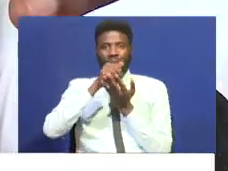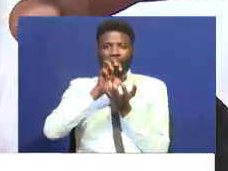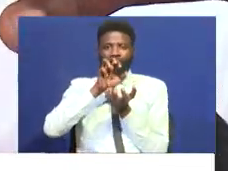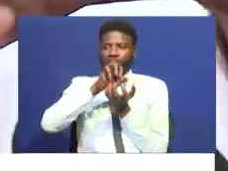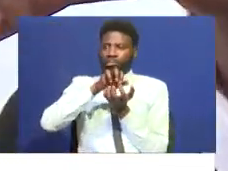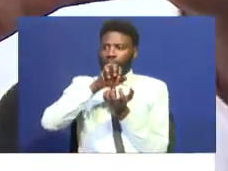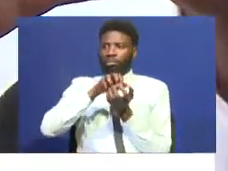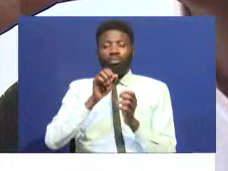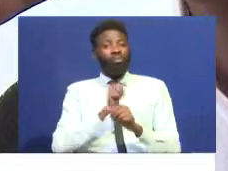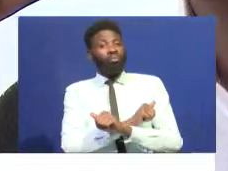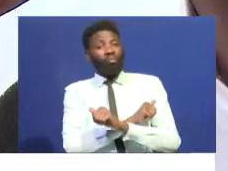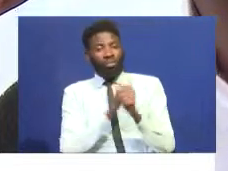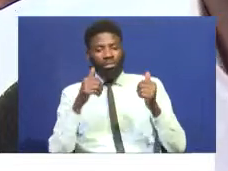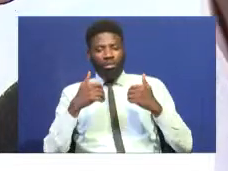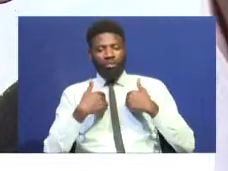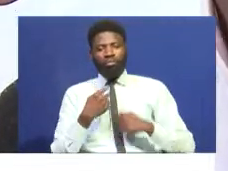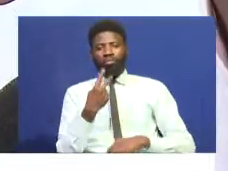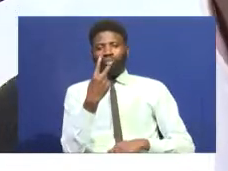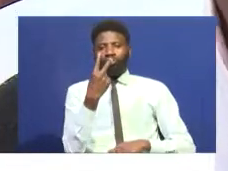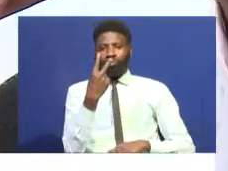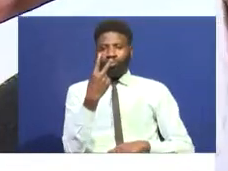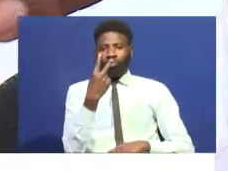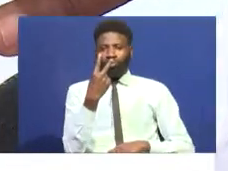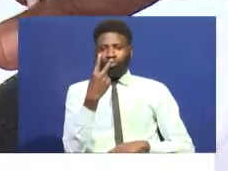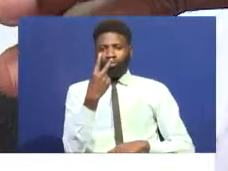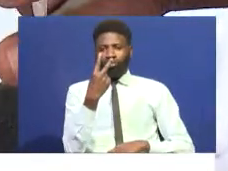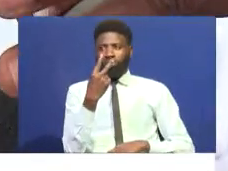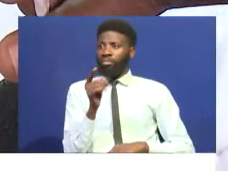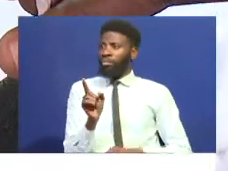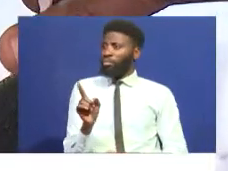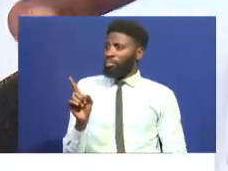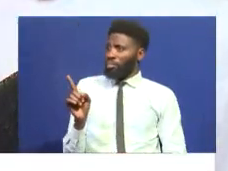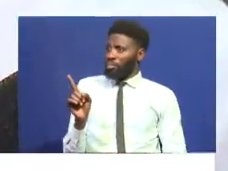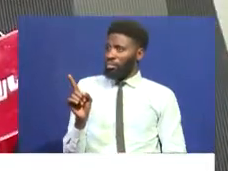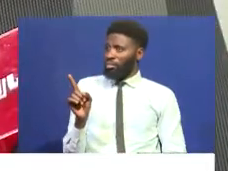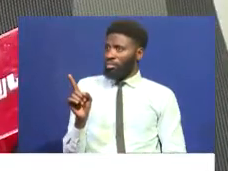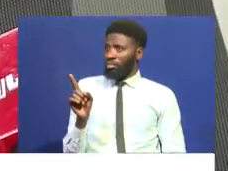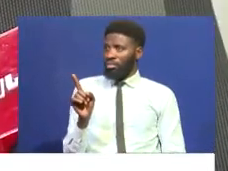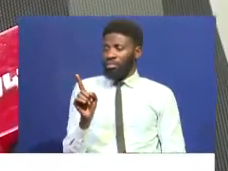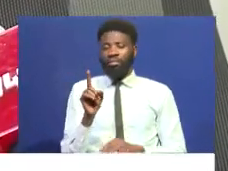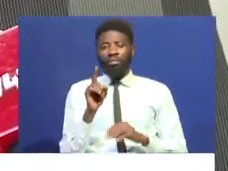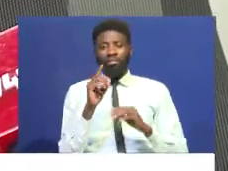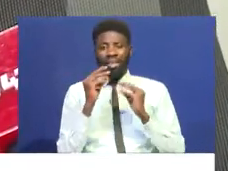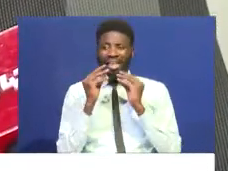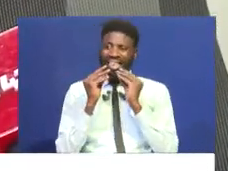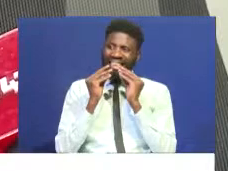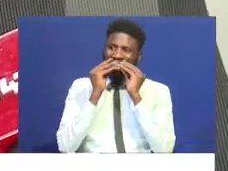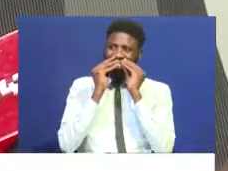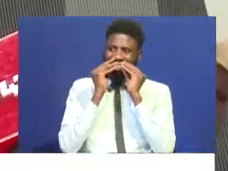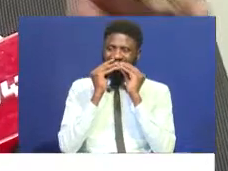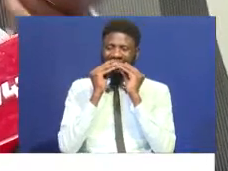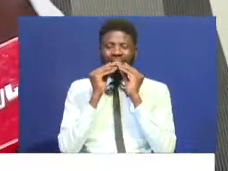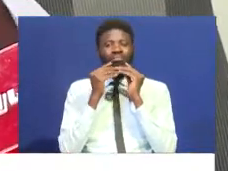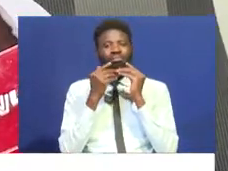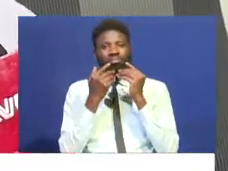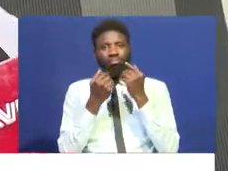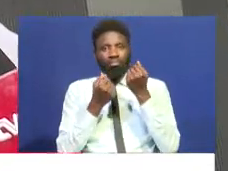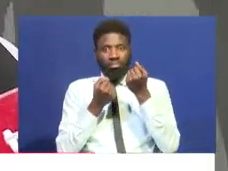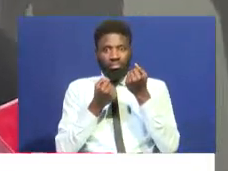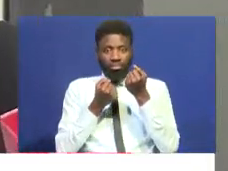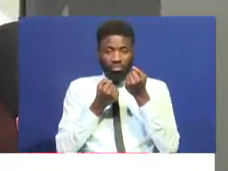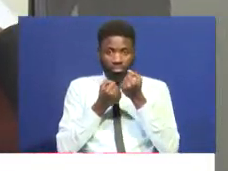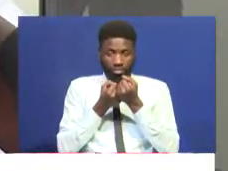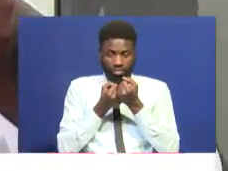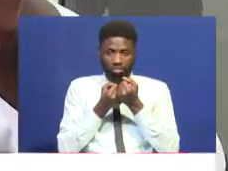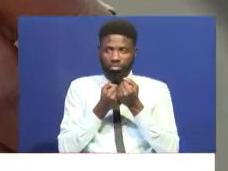They are designed in two pieces. One, the implant will support these teeth, and two, they will support